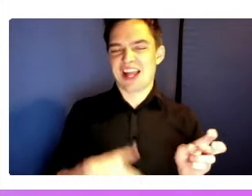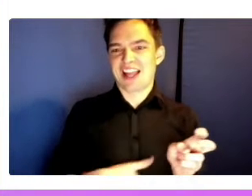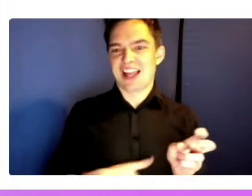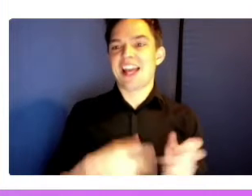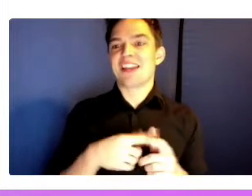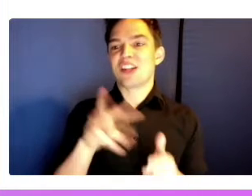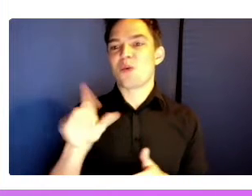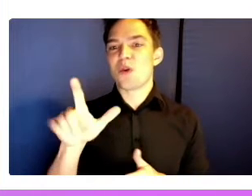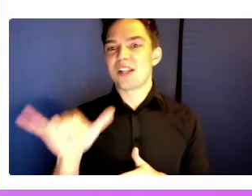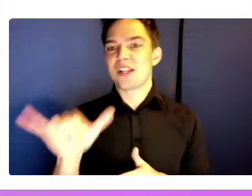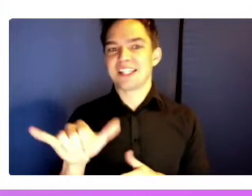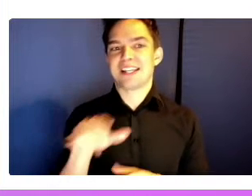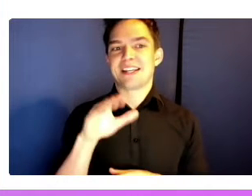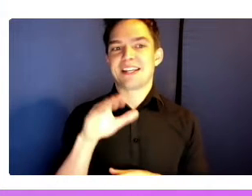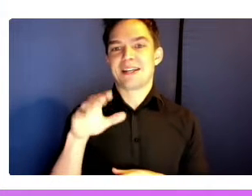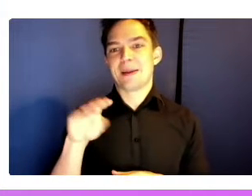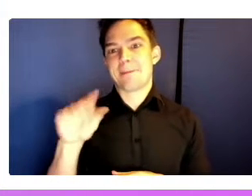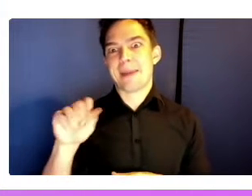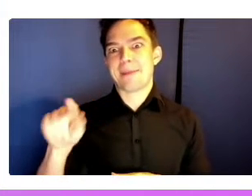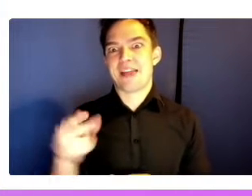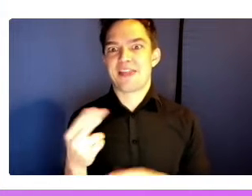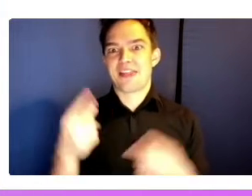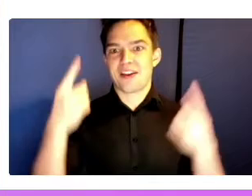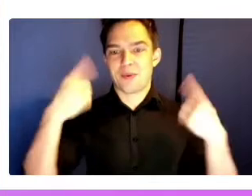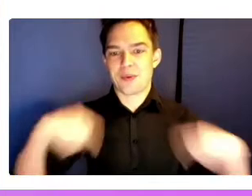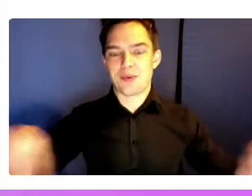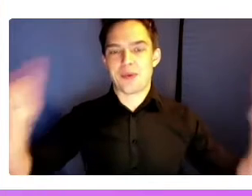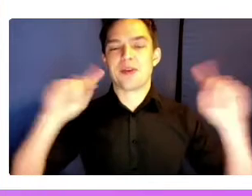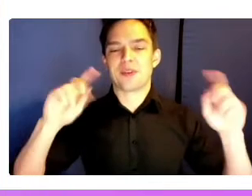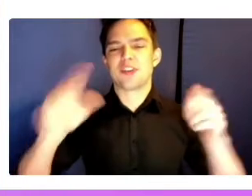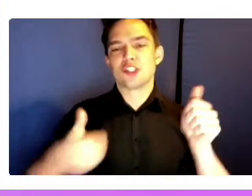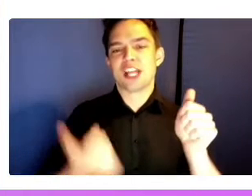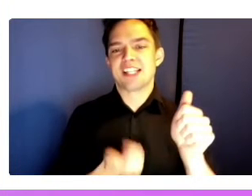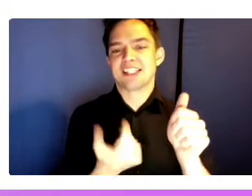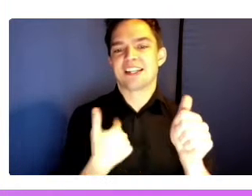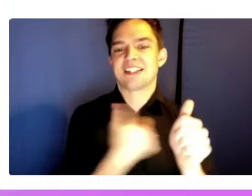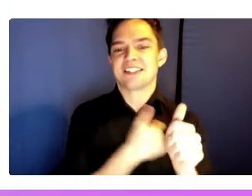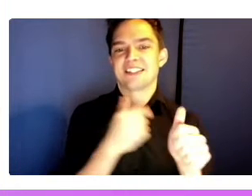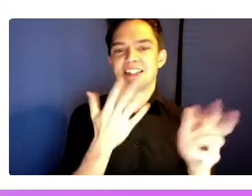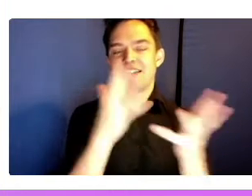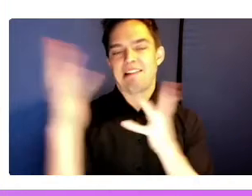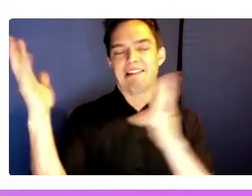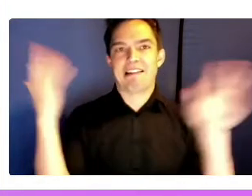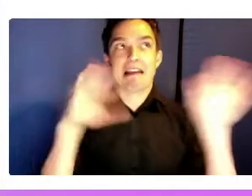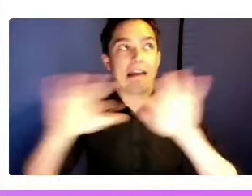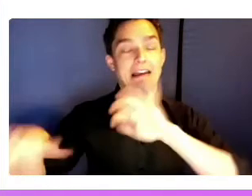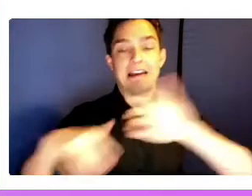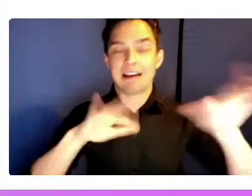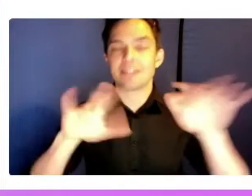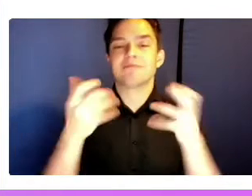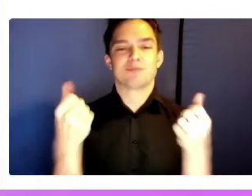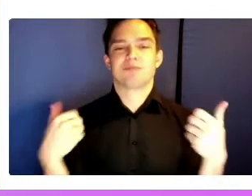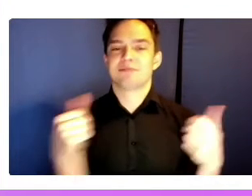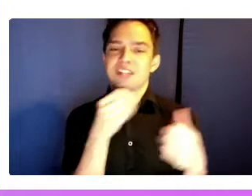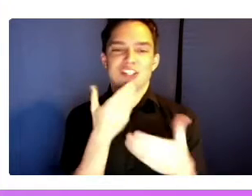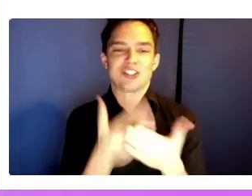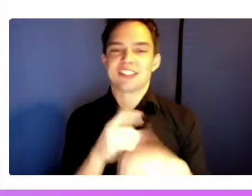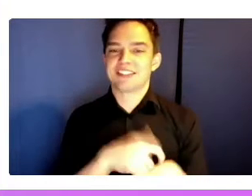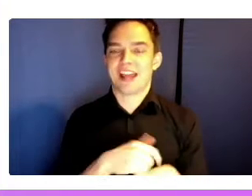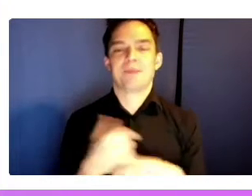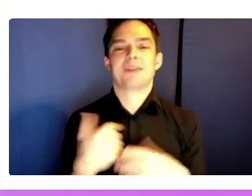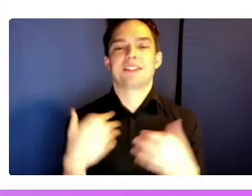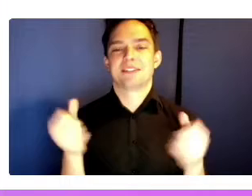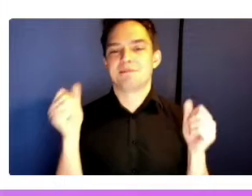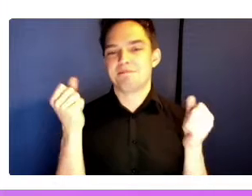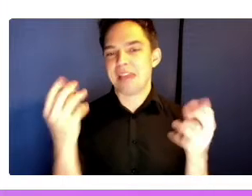mammoth was chasing us through the woods. We were not having a good time. There were so many issues in trying to figure out